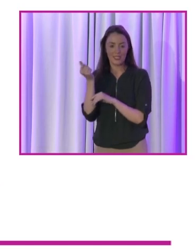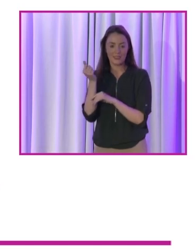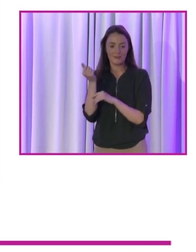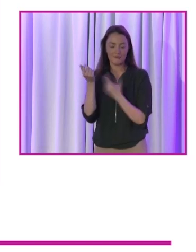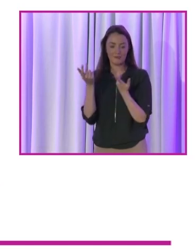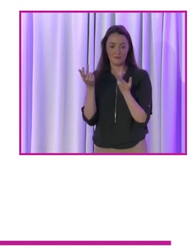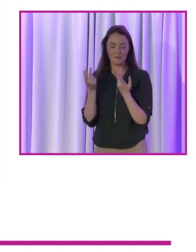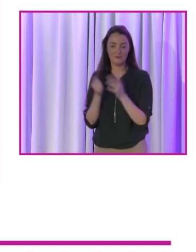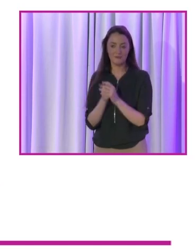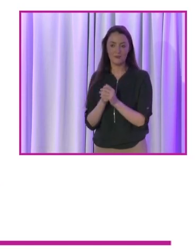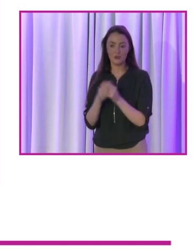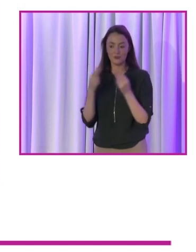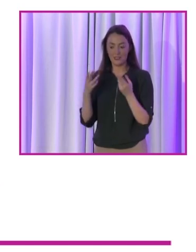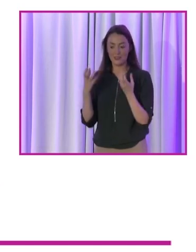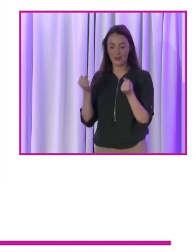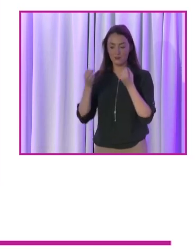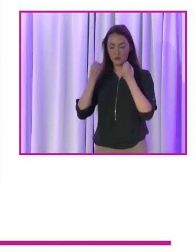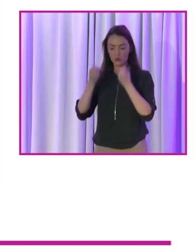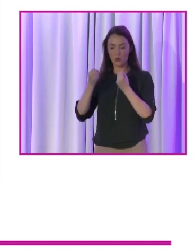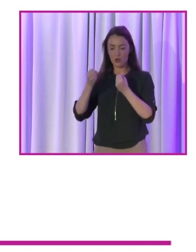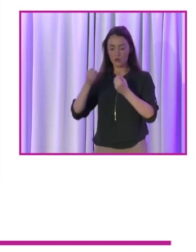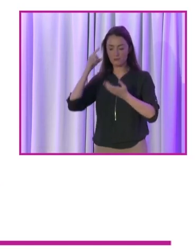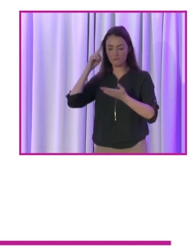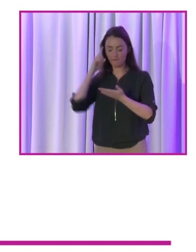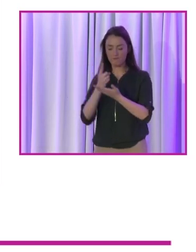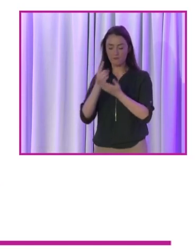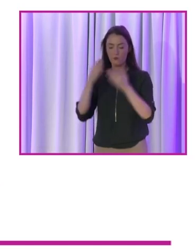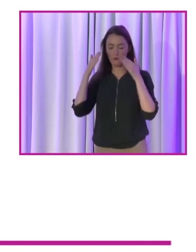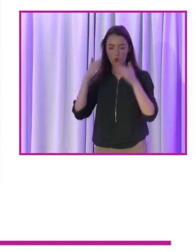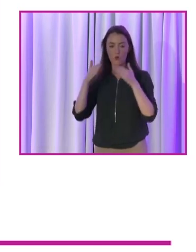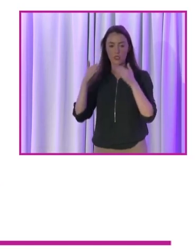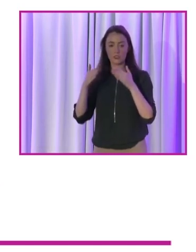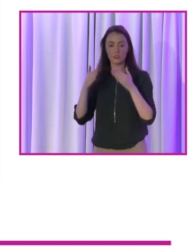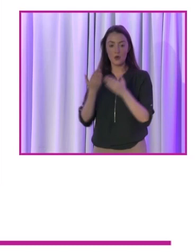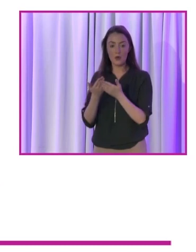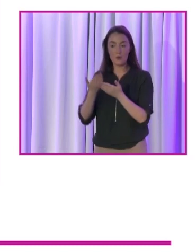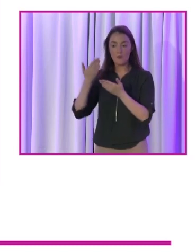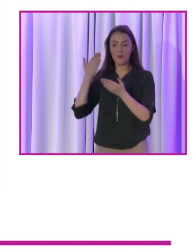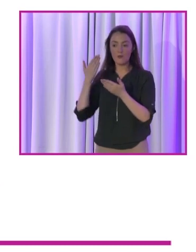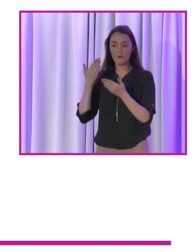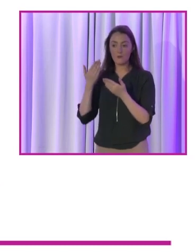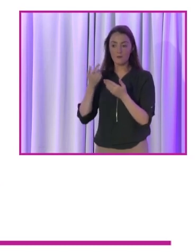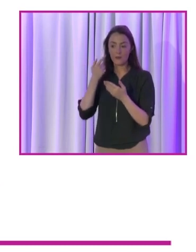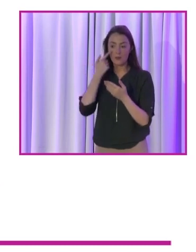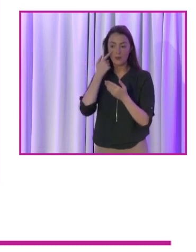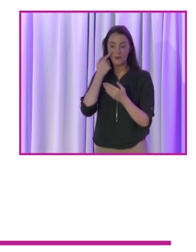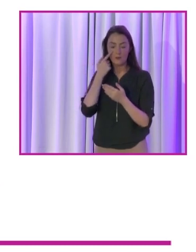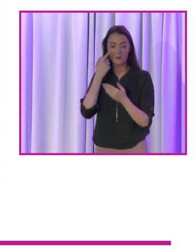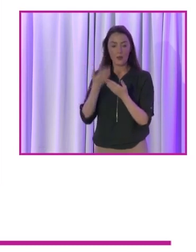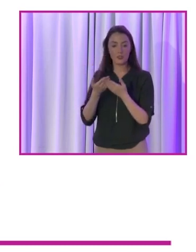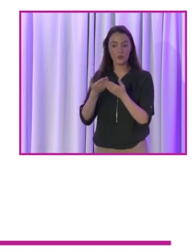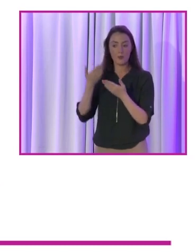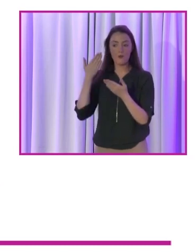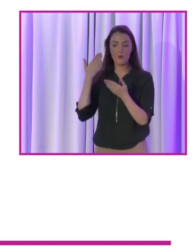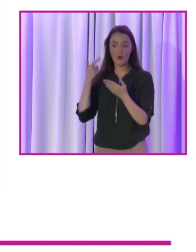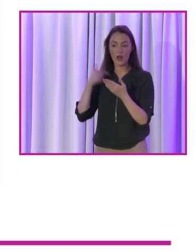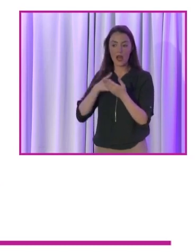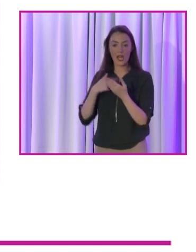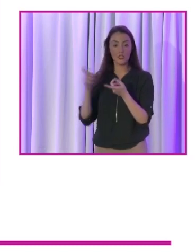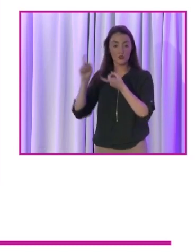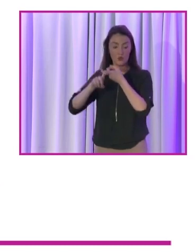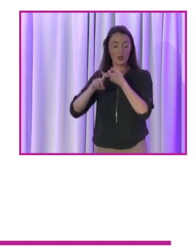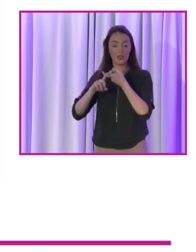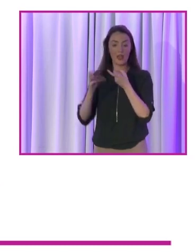vision. Previous to the pilot, and before I joined Inclusion Scotland, actually, there was a growing movement of disabled